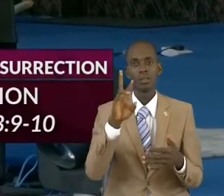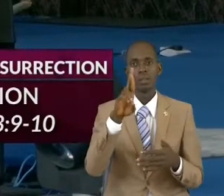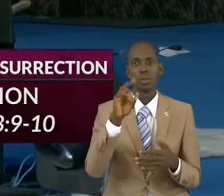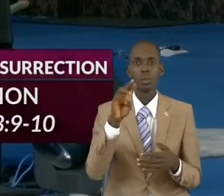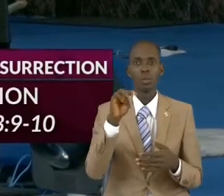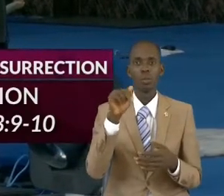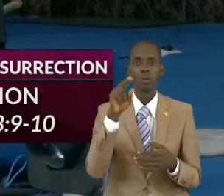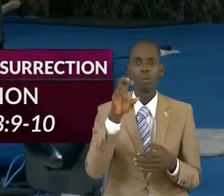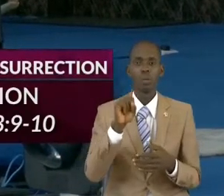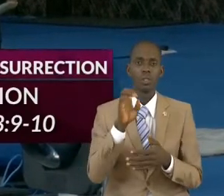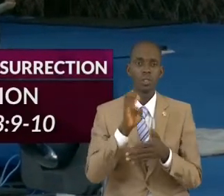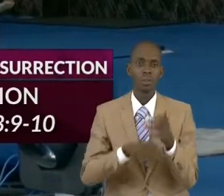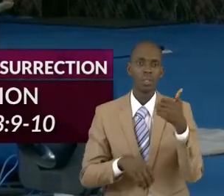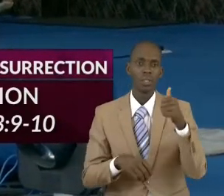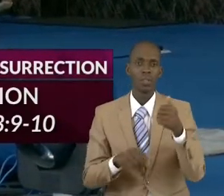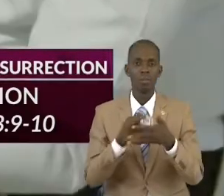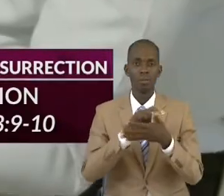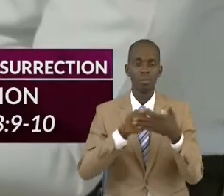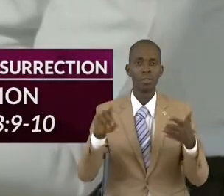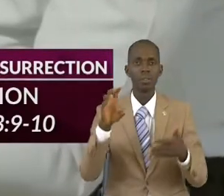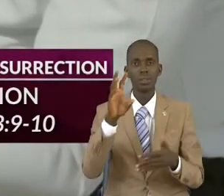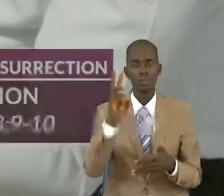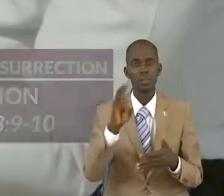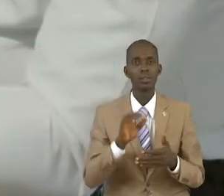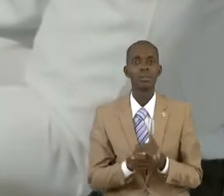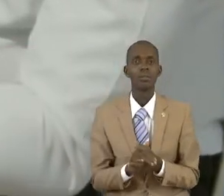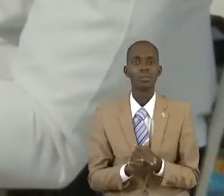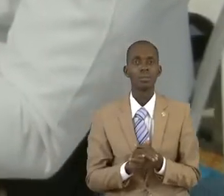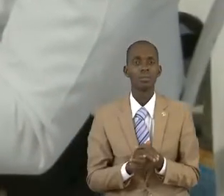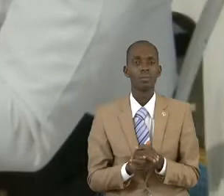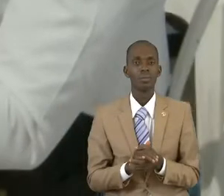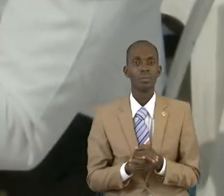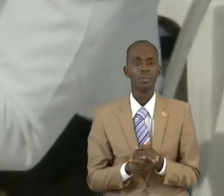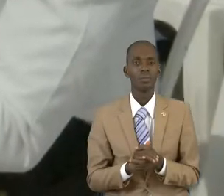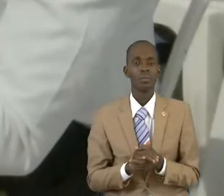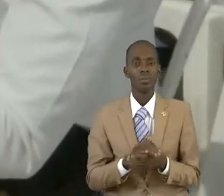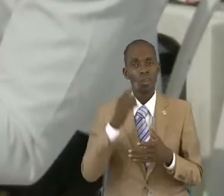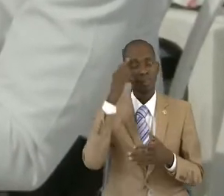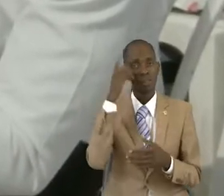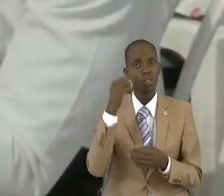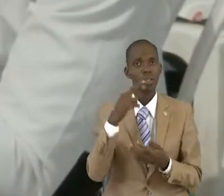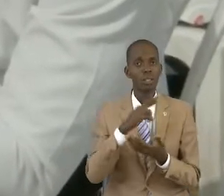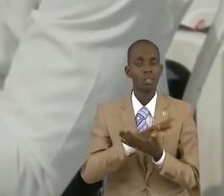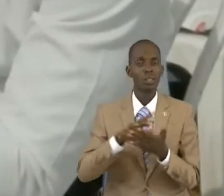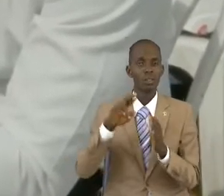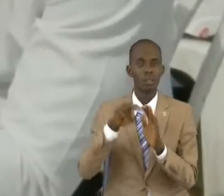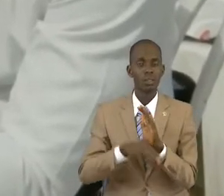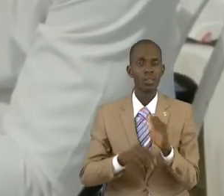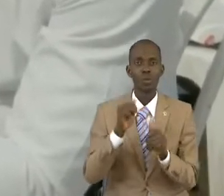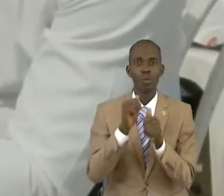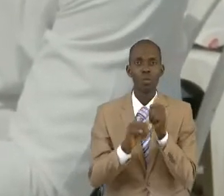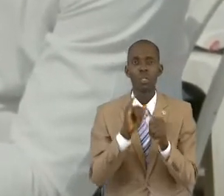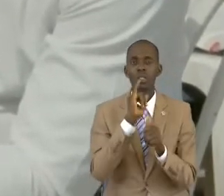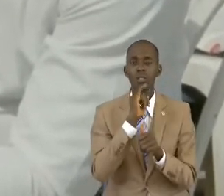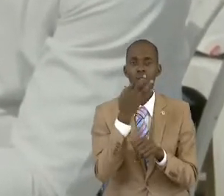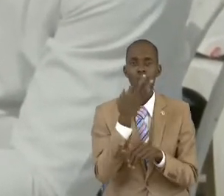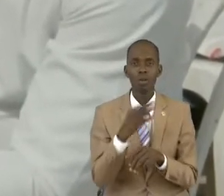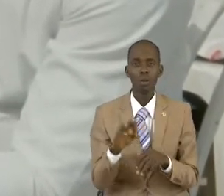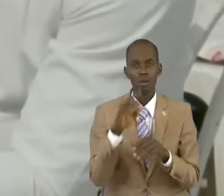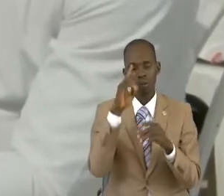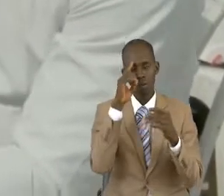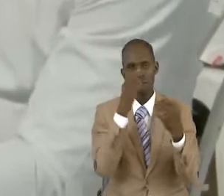10, reading from verse 6. For the righteousness which is of faith